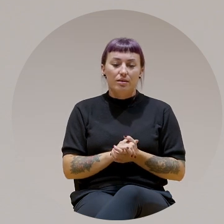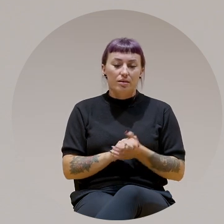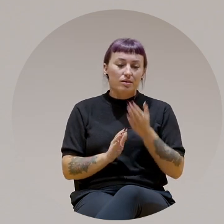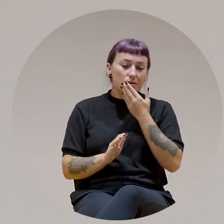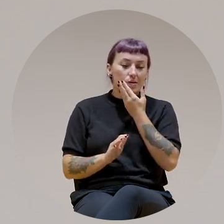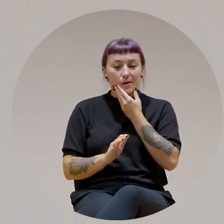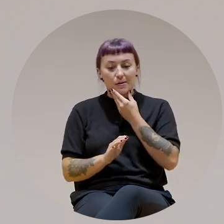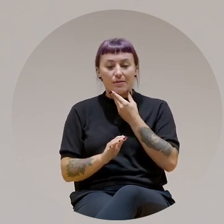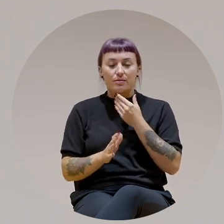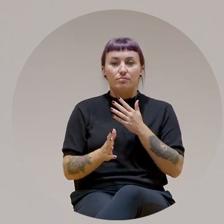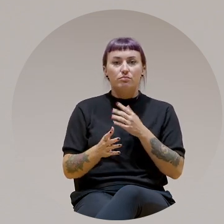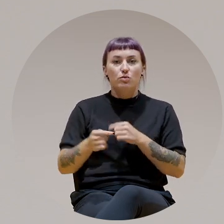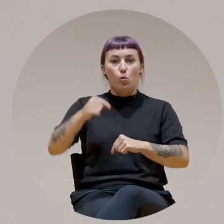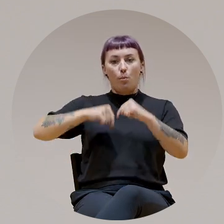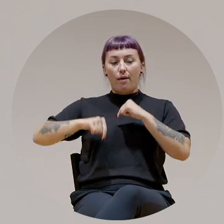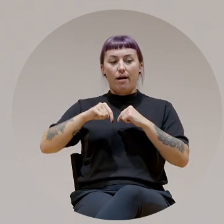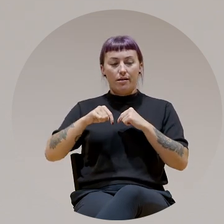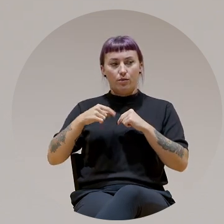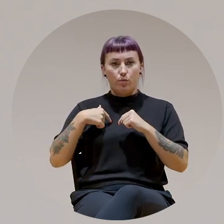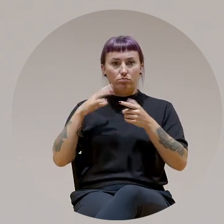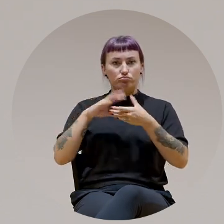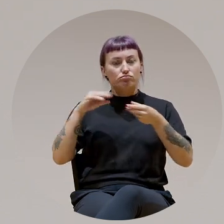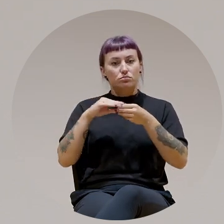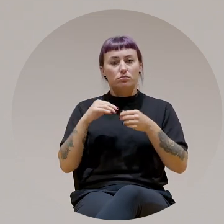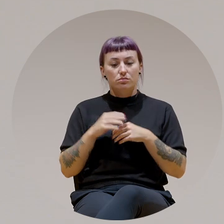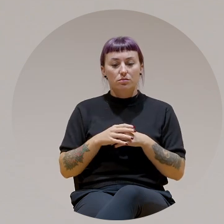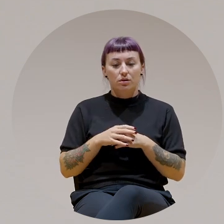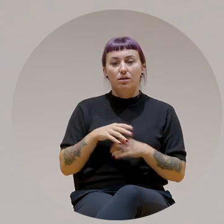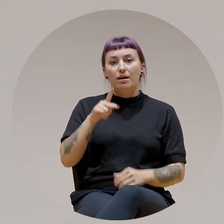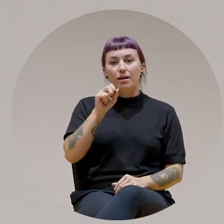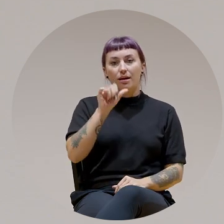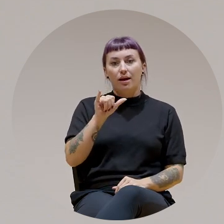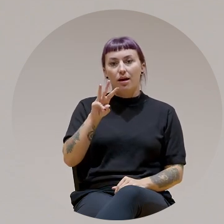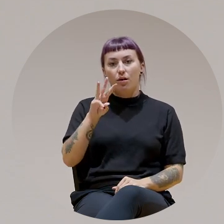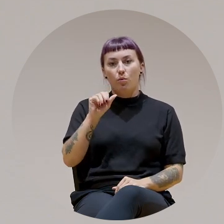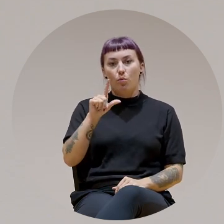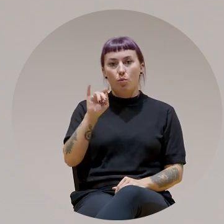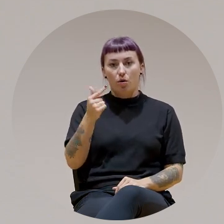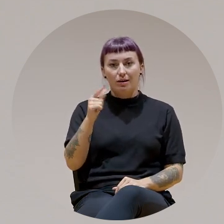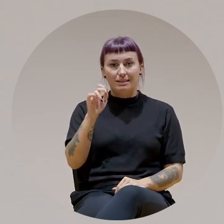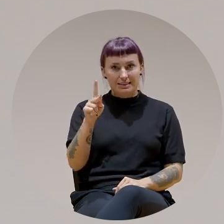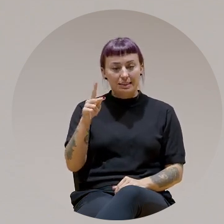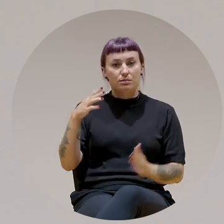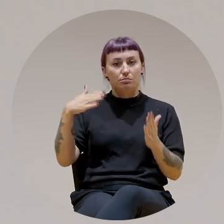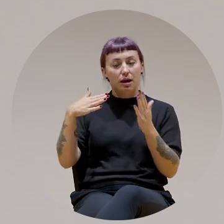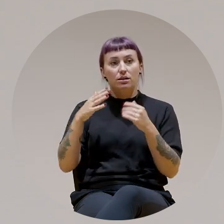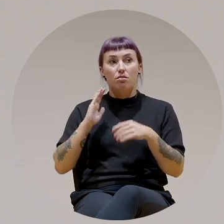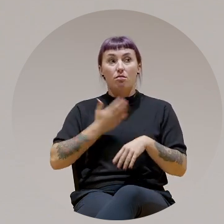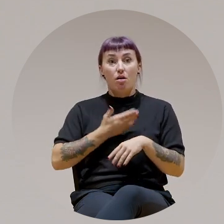again, it's kind of going back to what I was getting at with K walking sticks for John Ridge painting.